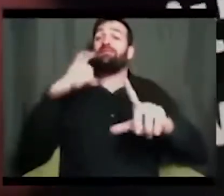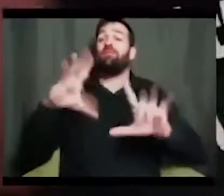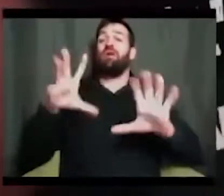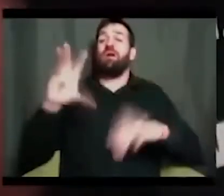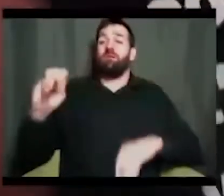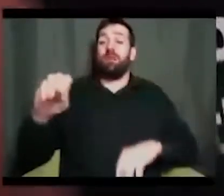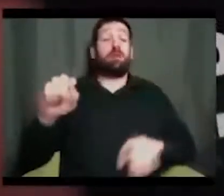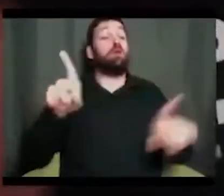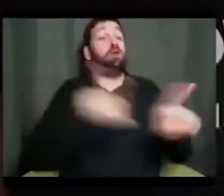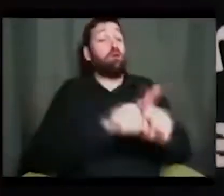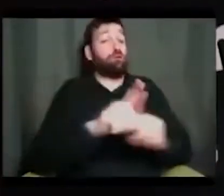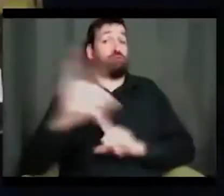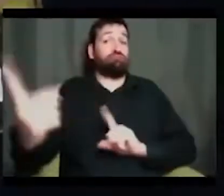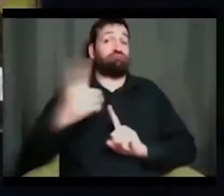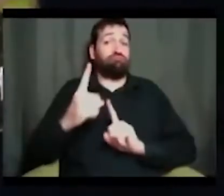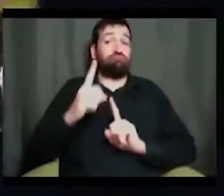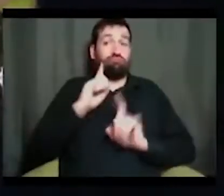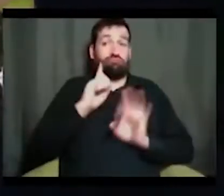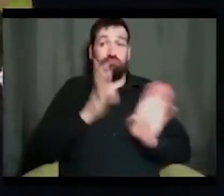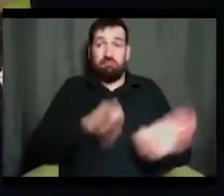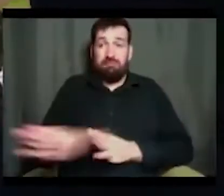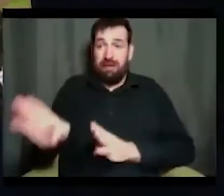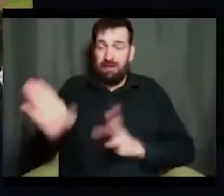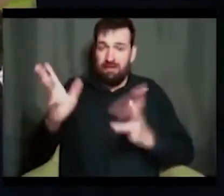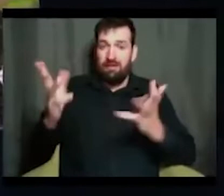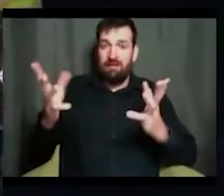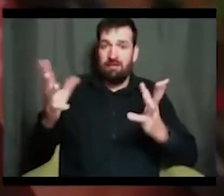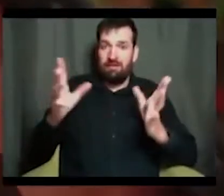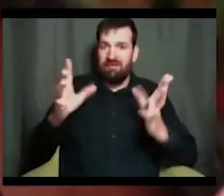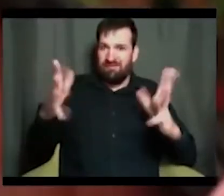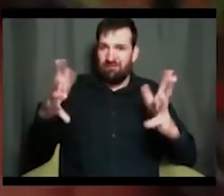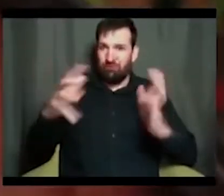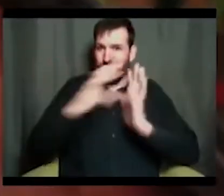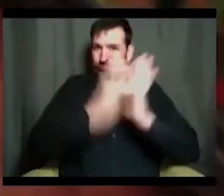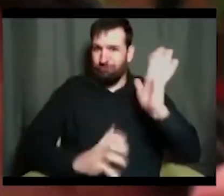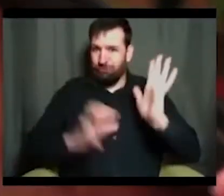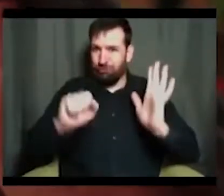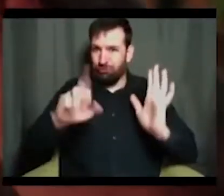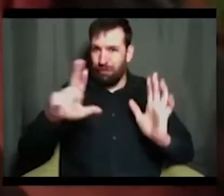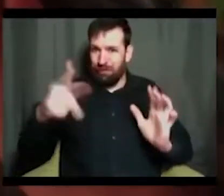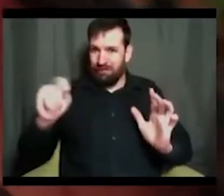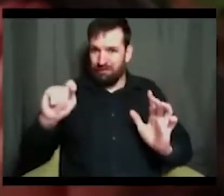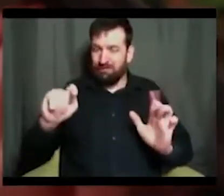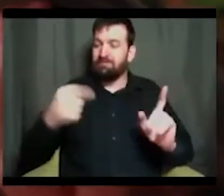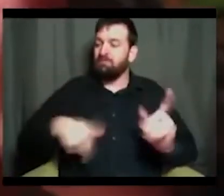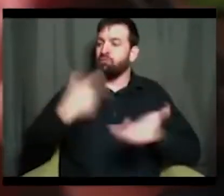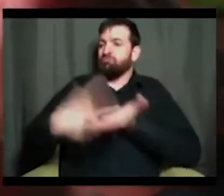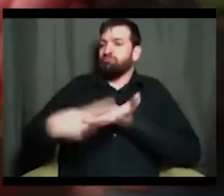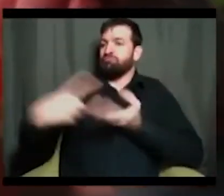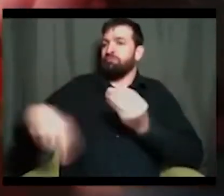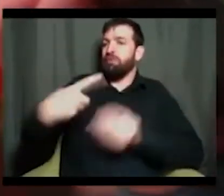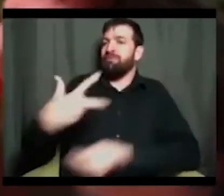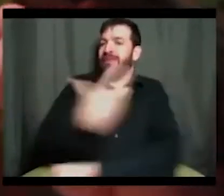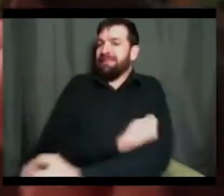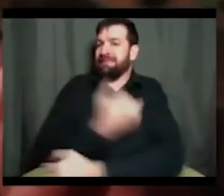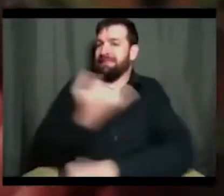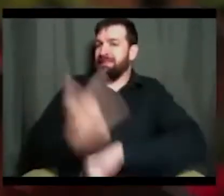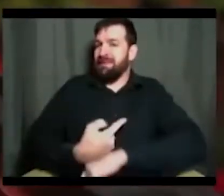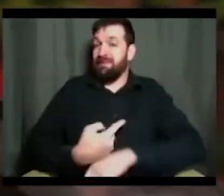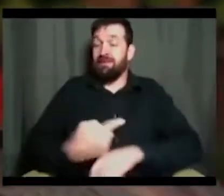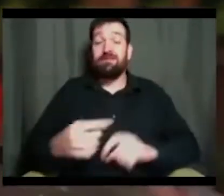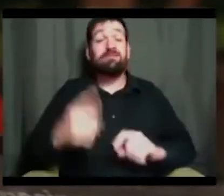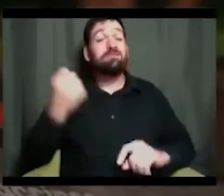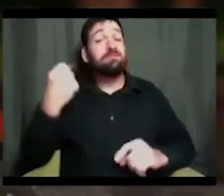with a pre-prepared script. You're looking at my intro script, and we're talking about the vaccines today. But when it comes to talking